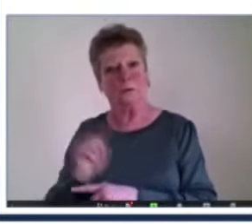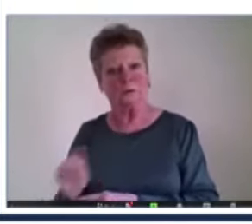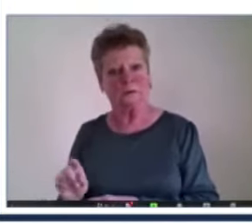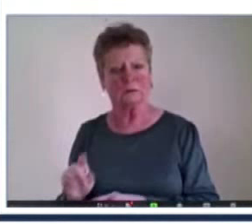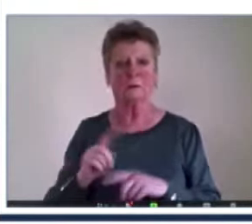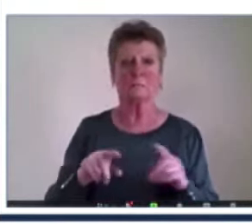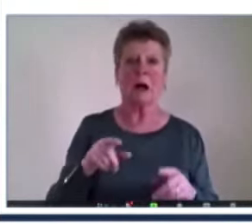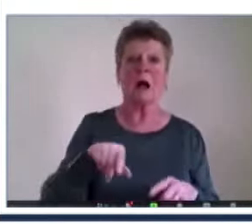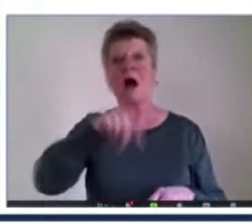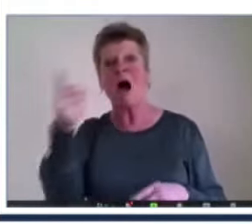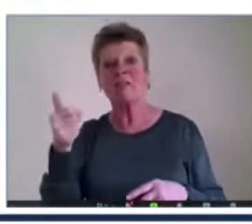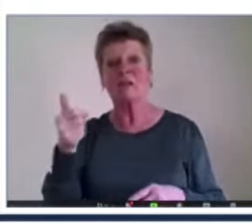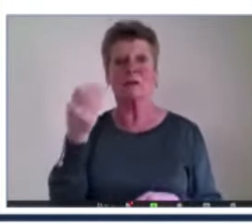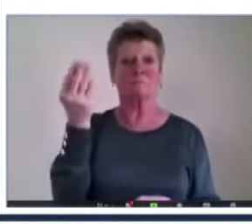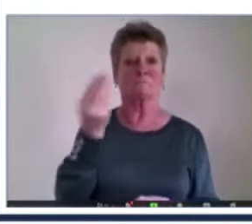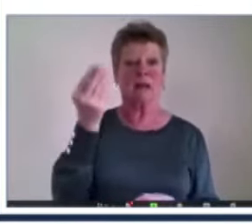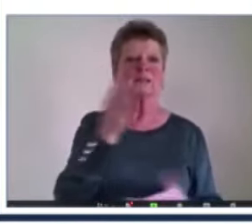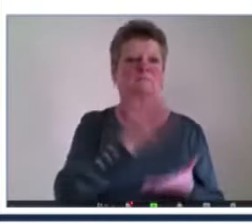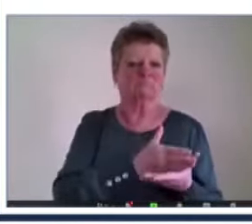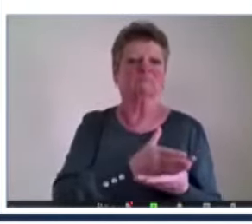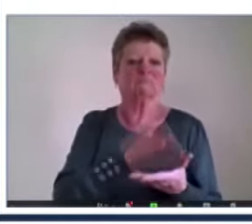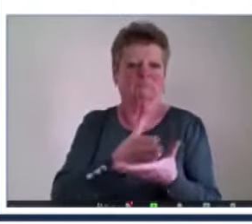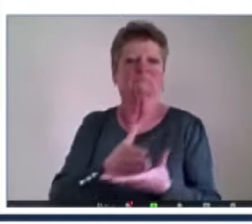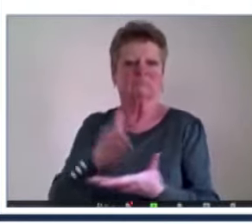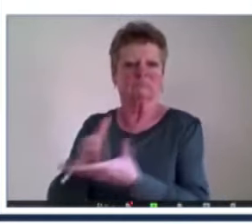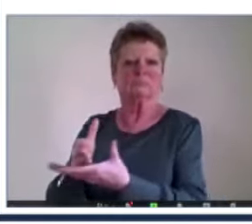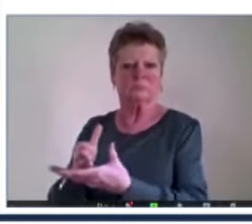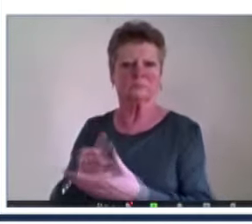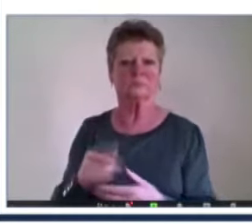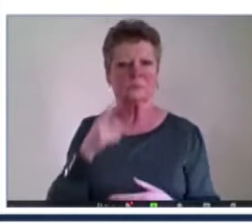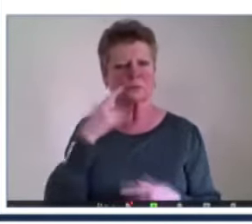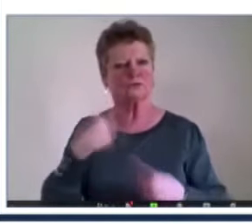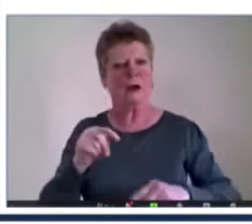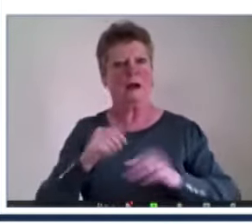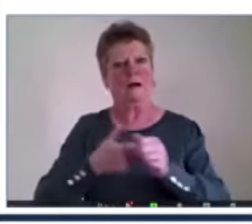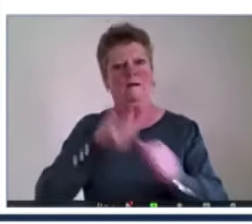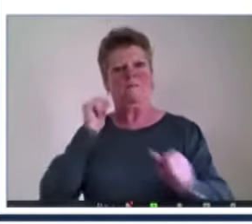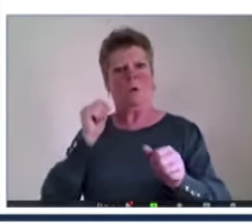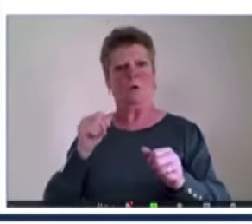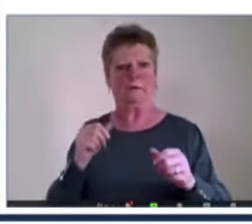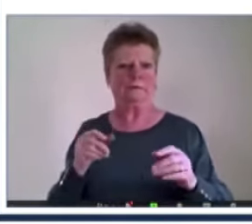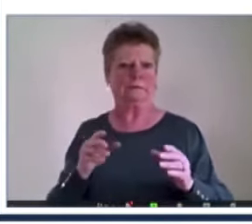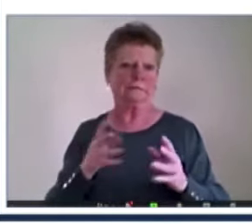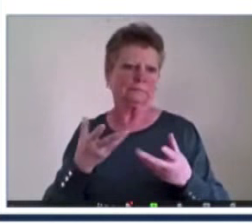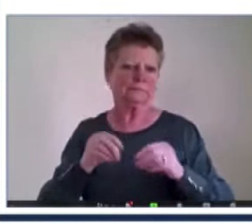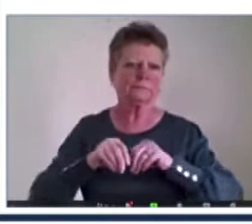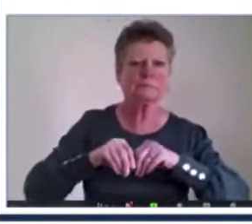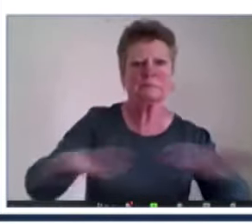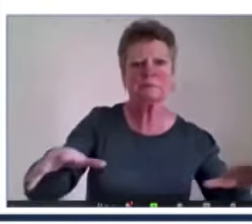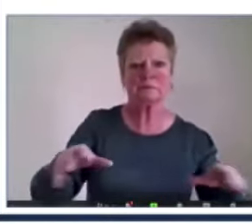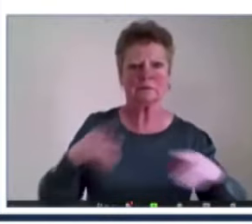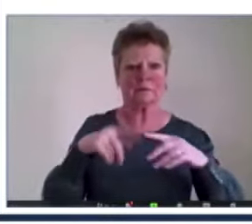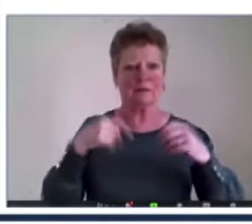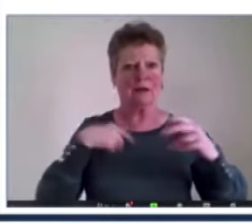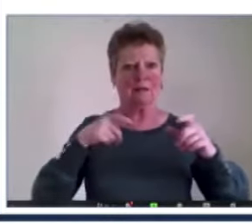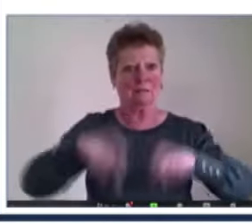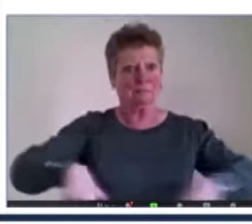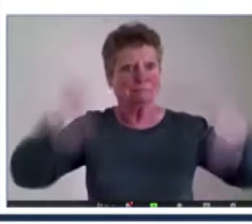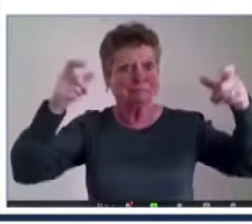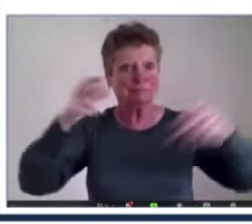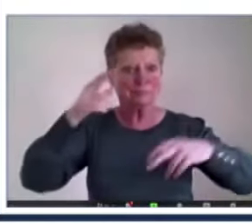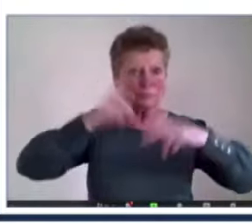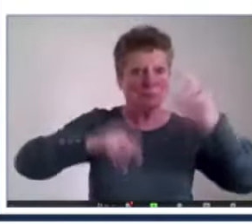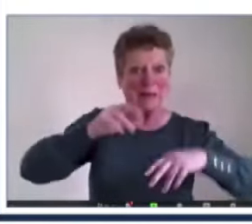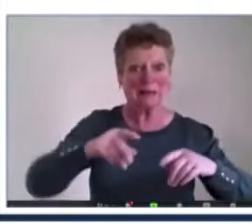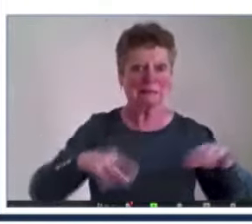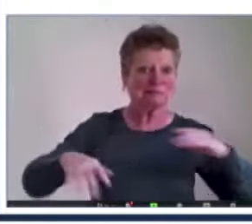Monday. This will help minimize spread as we bring back large groups of people together under a single roof with no other